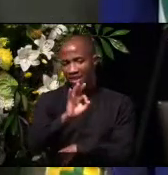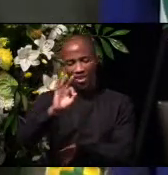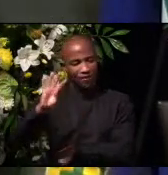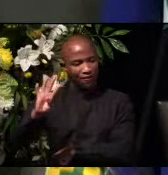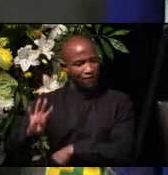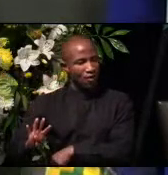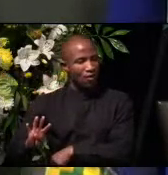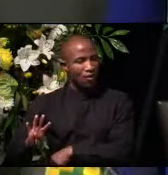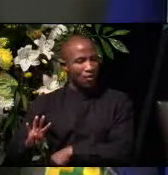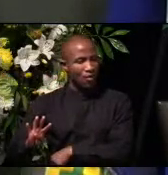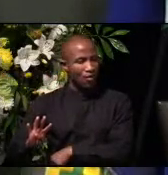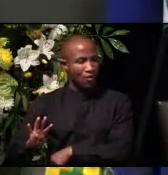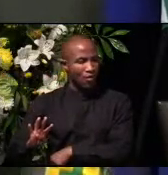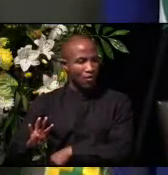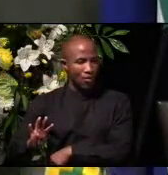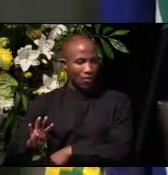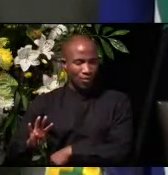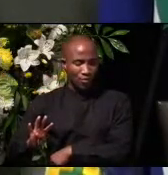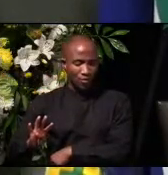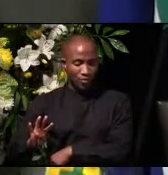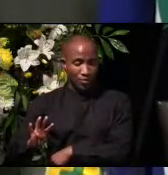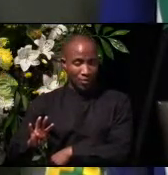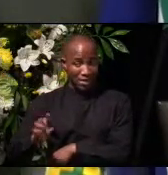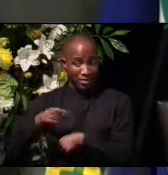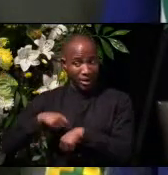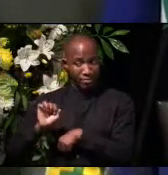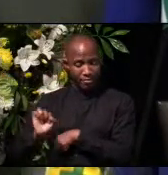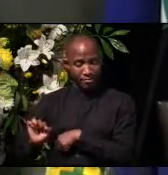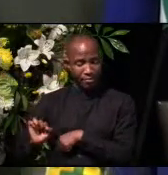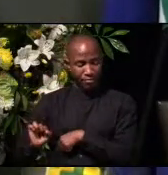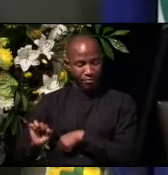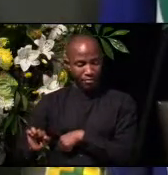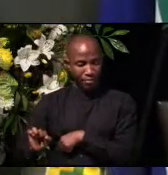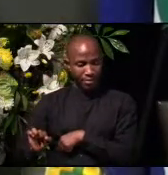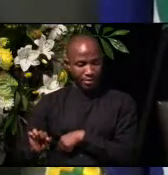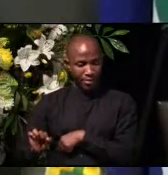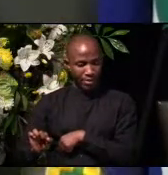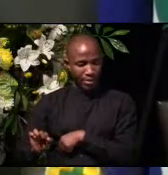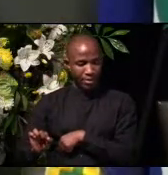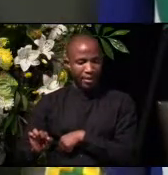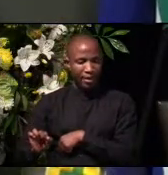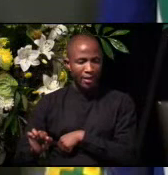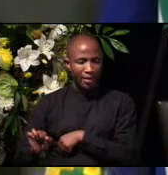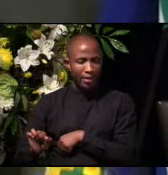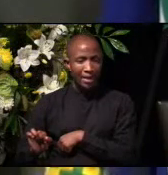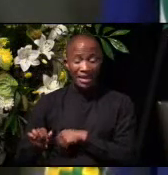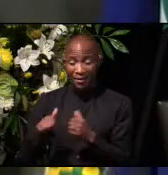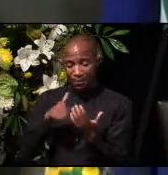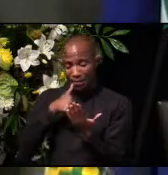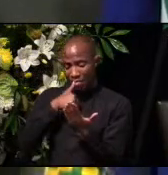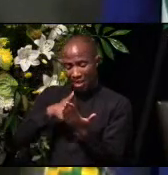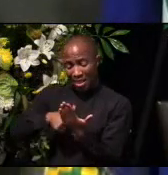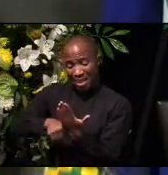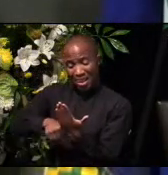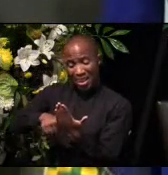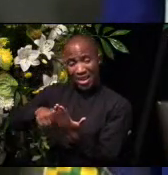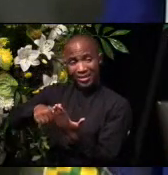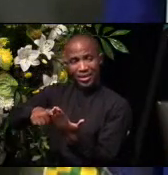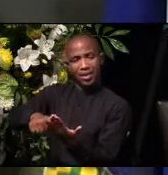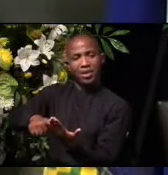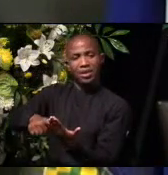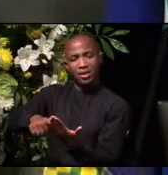what became known as the Cradock letter and in that letter which it was addressed to the Johannesburg